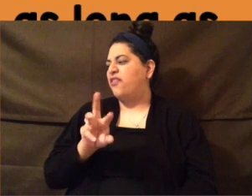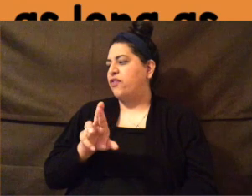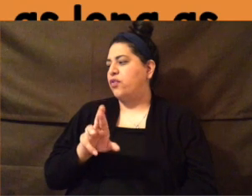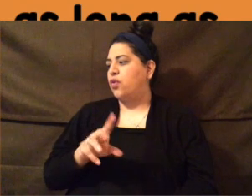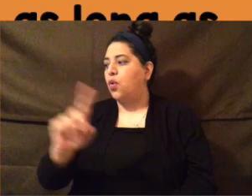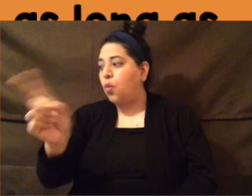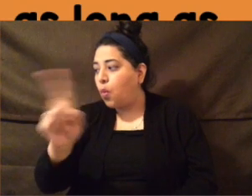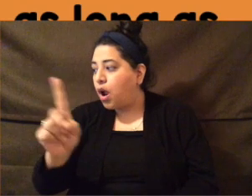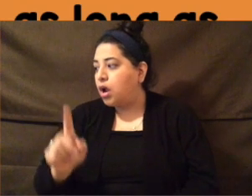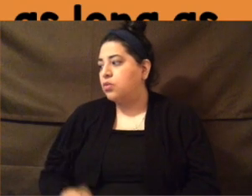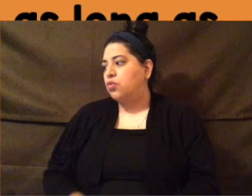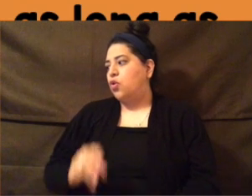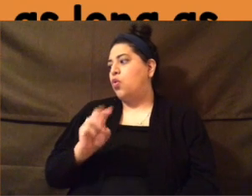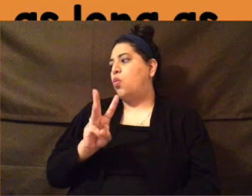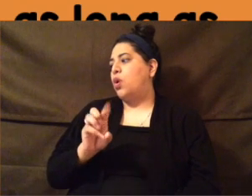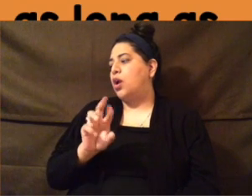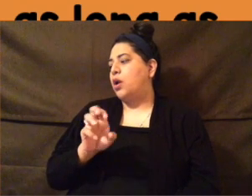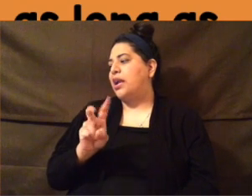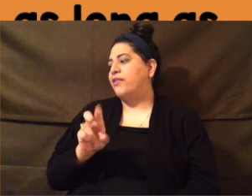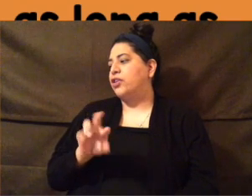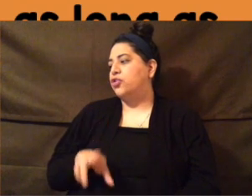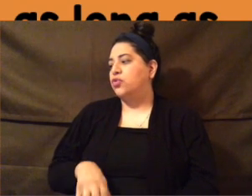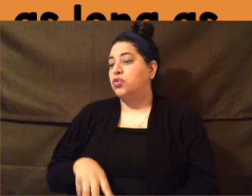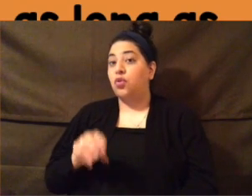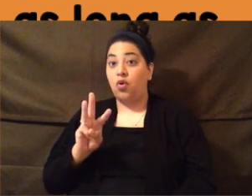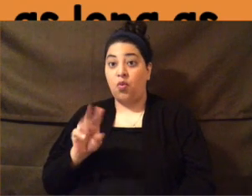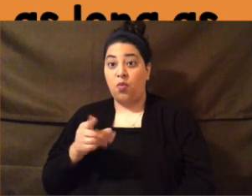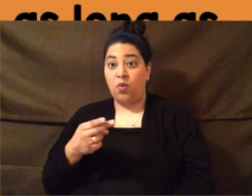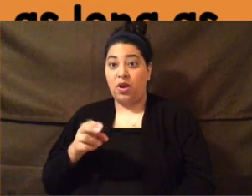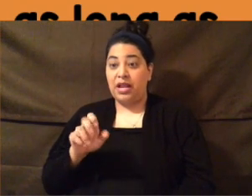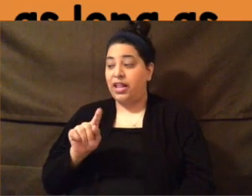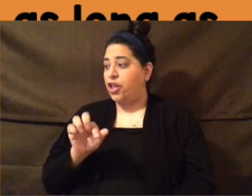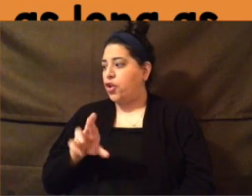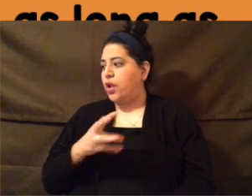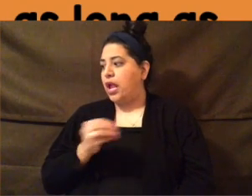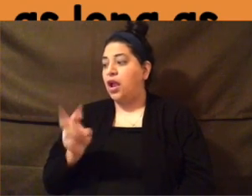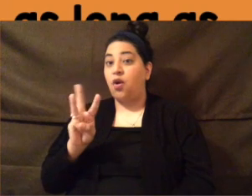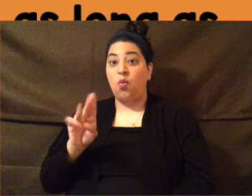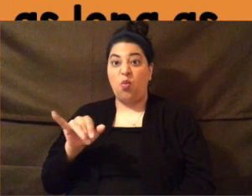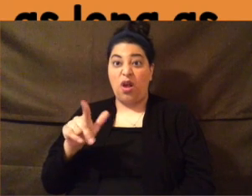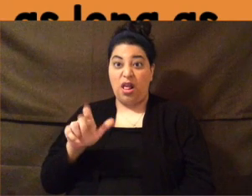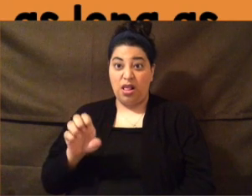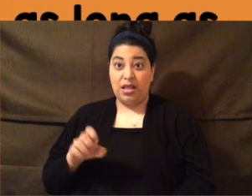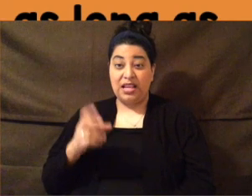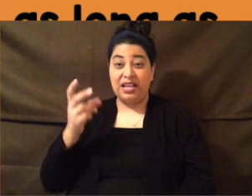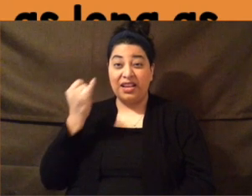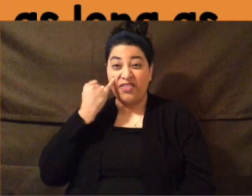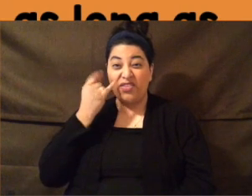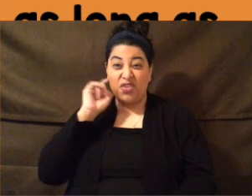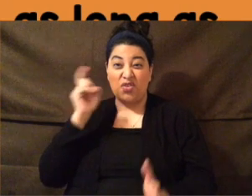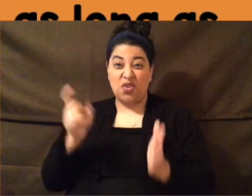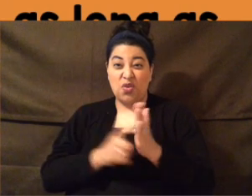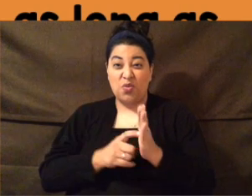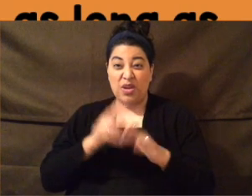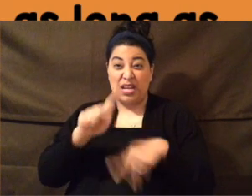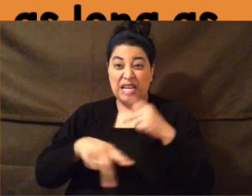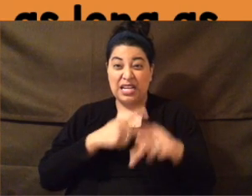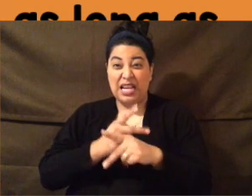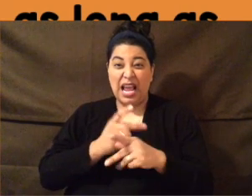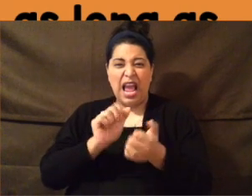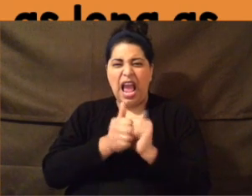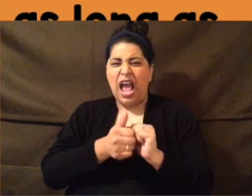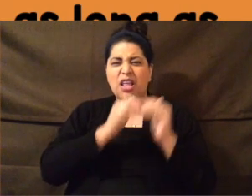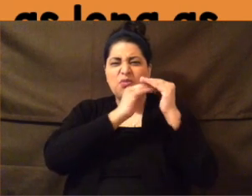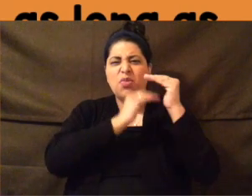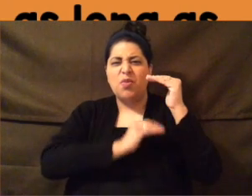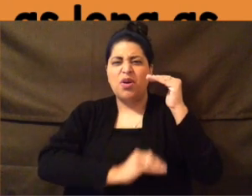when, whenever, where, wherever, whether, and while. And if you'll notice, boys and girls, what kind of